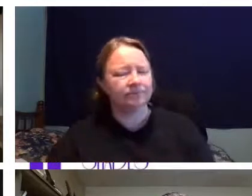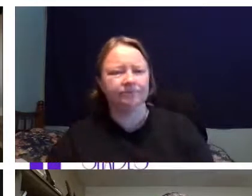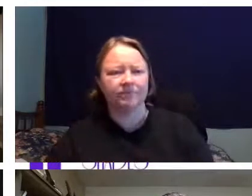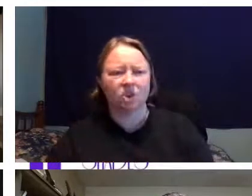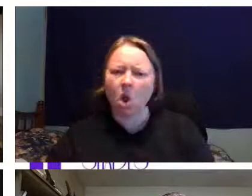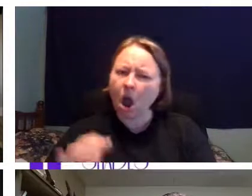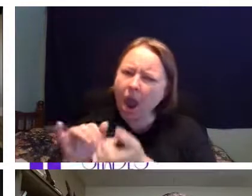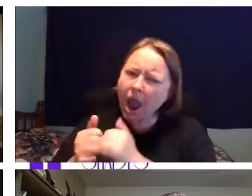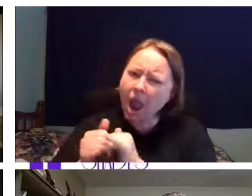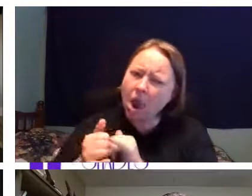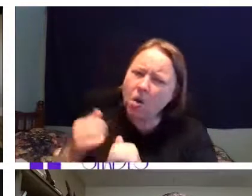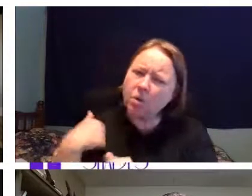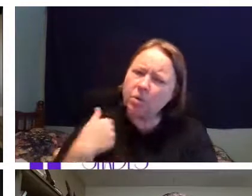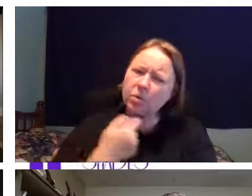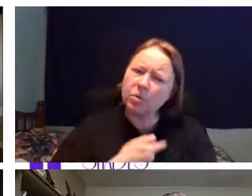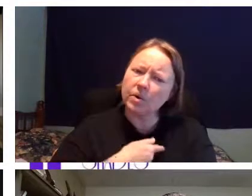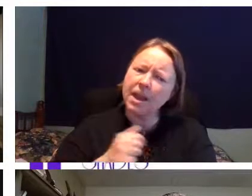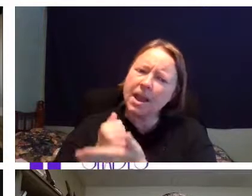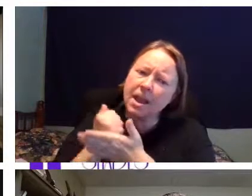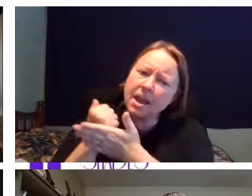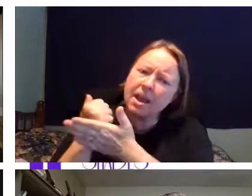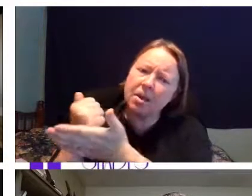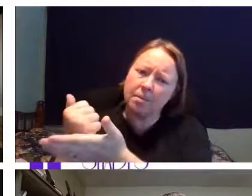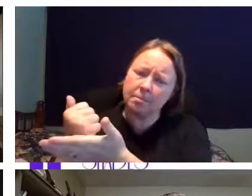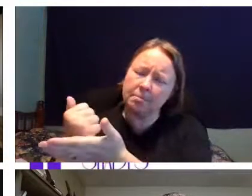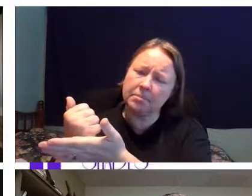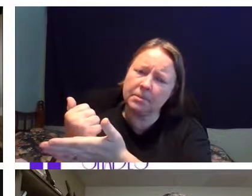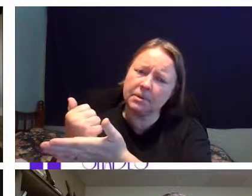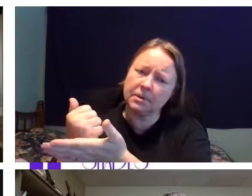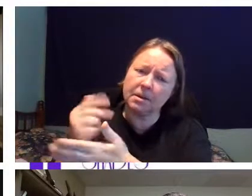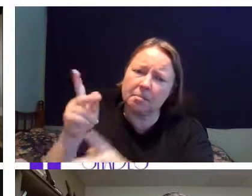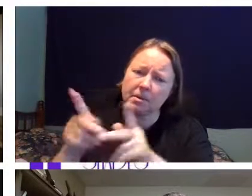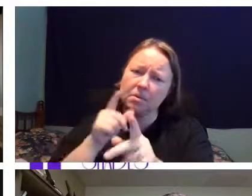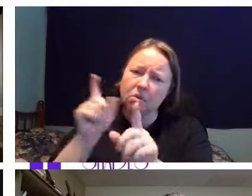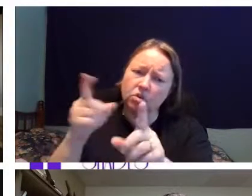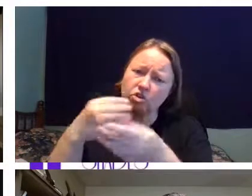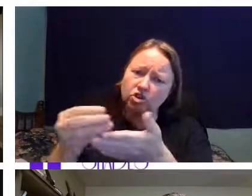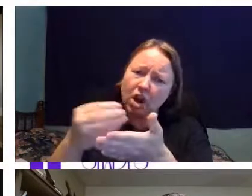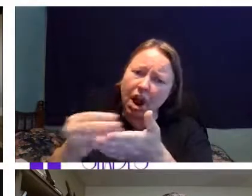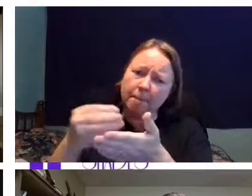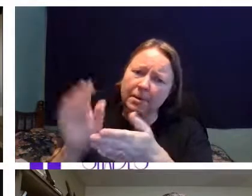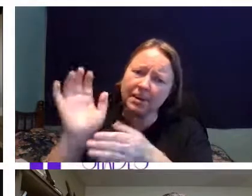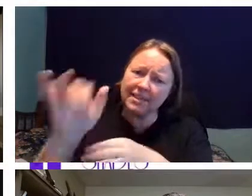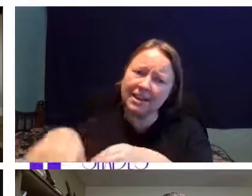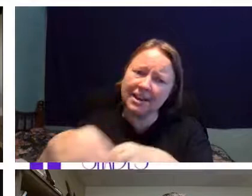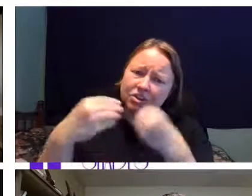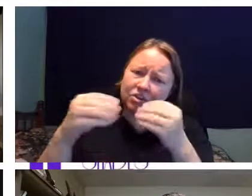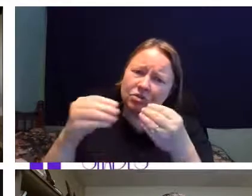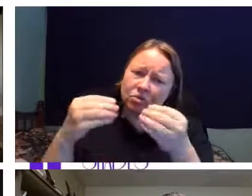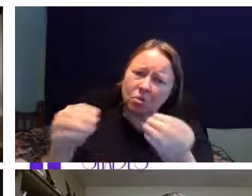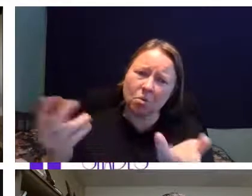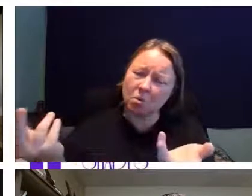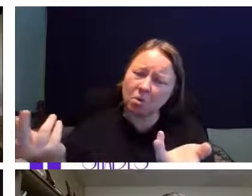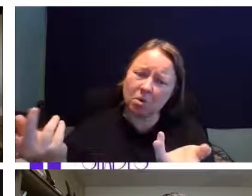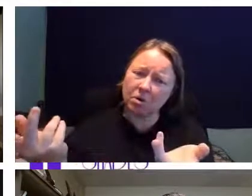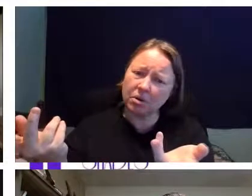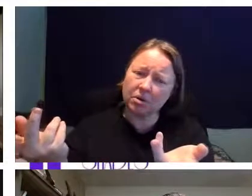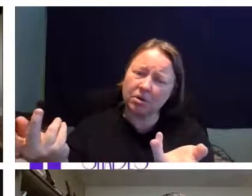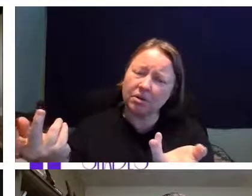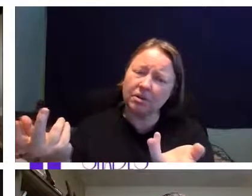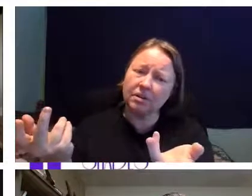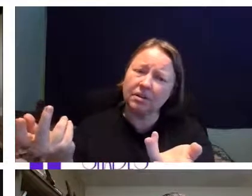How do we help the patrons of that store to get